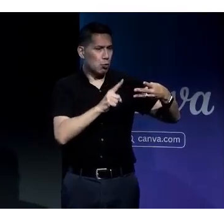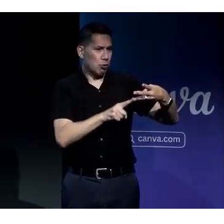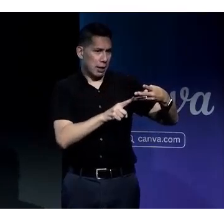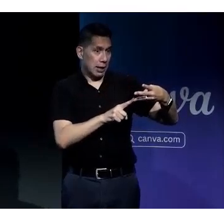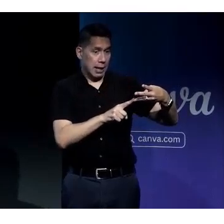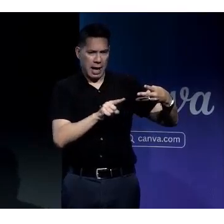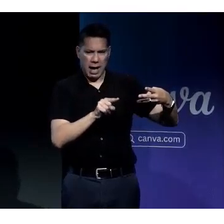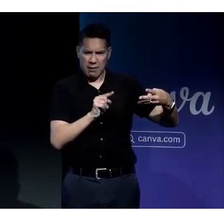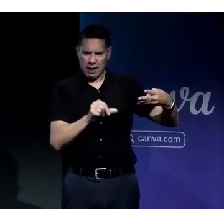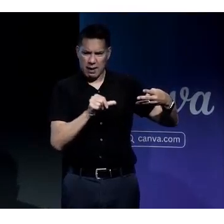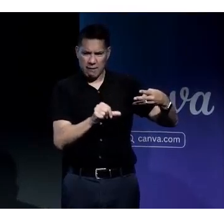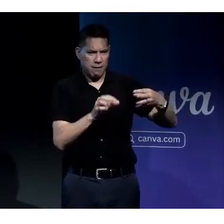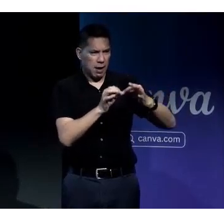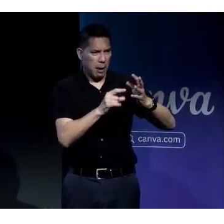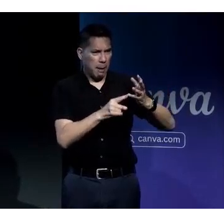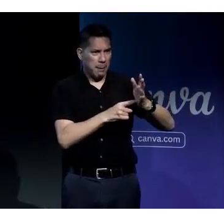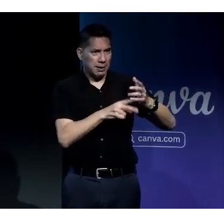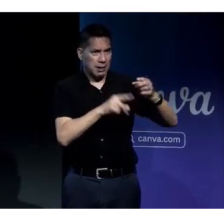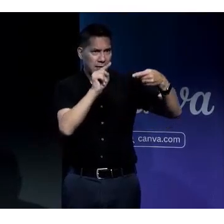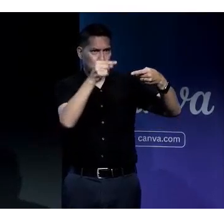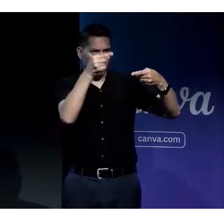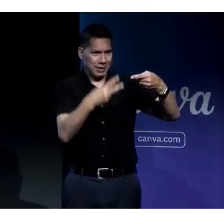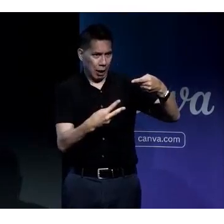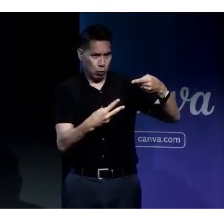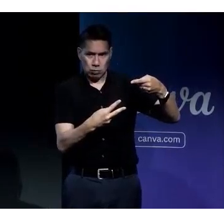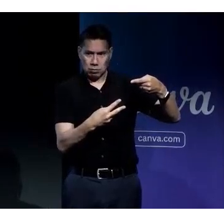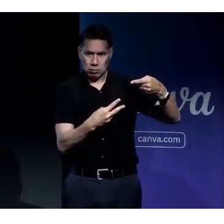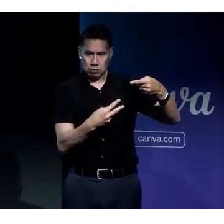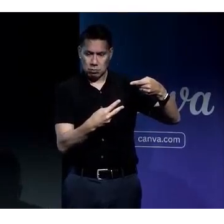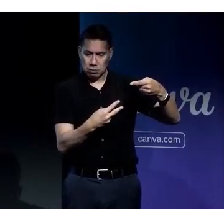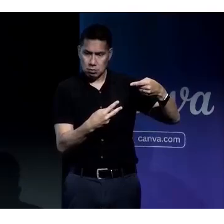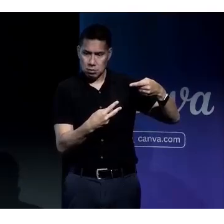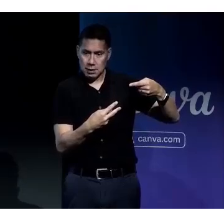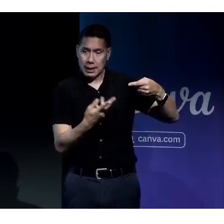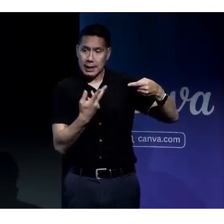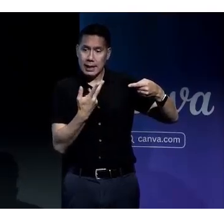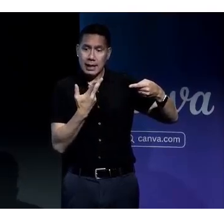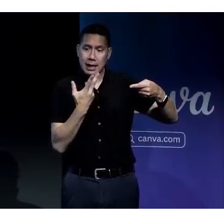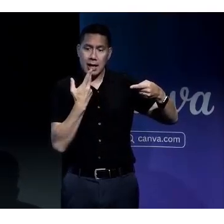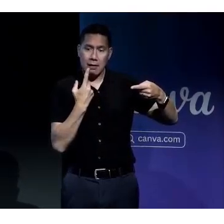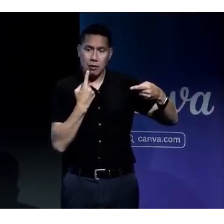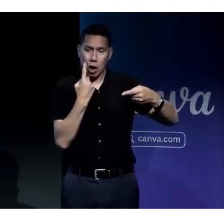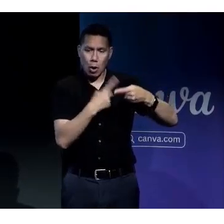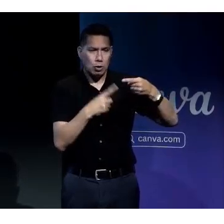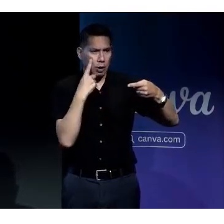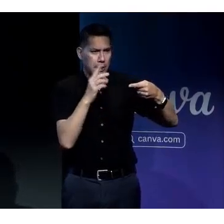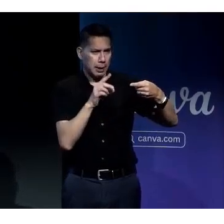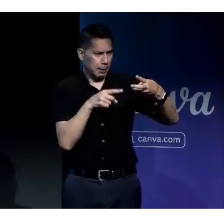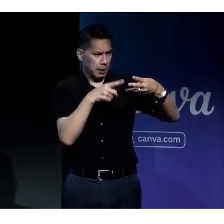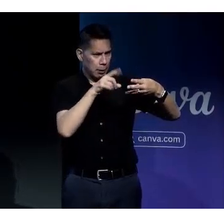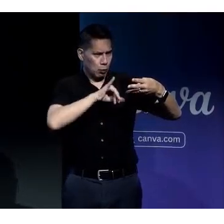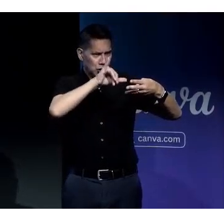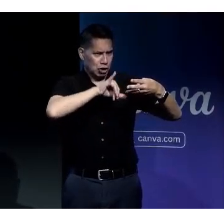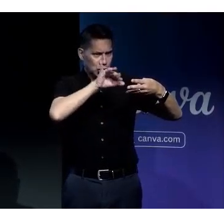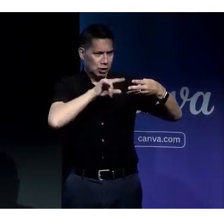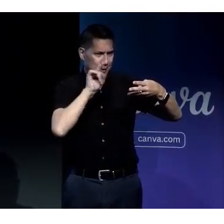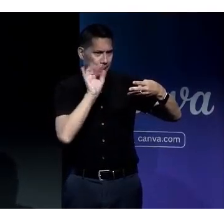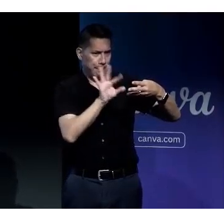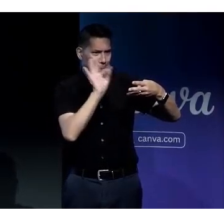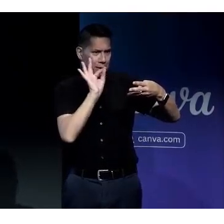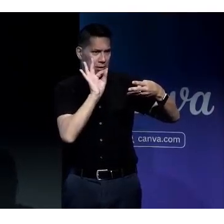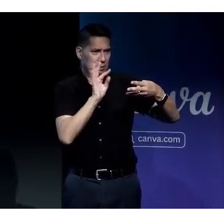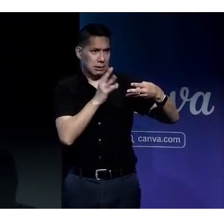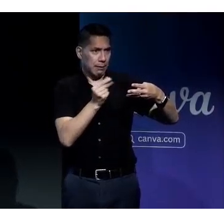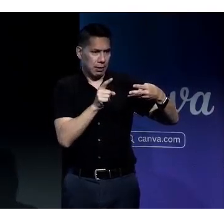There's a button that has a drop-down. If we're just trying to pick something from this menu select